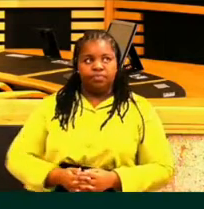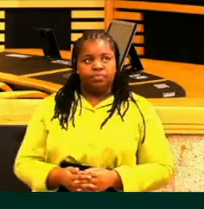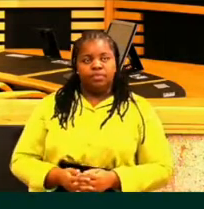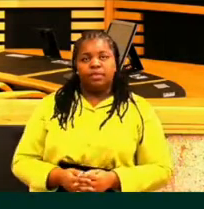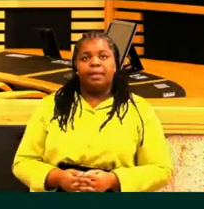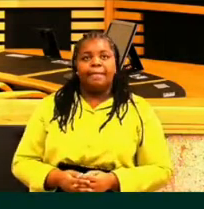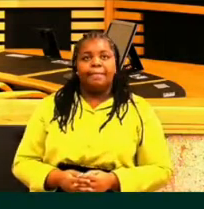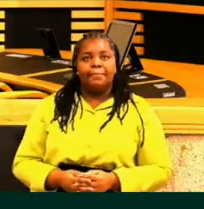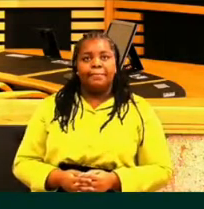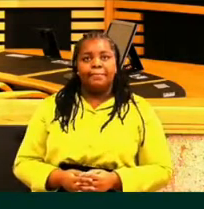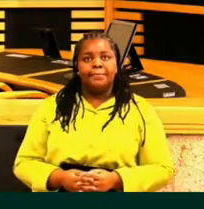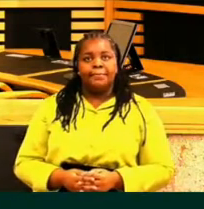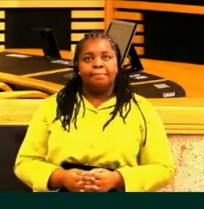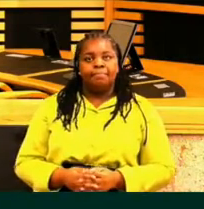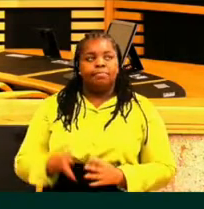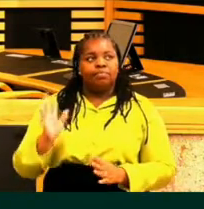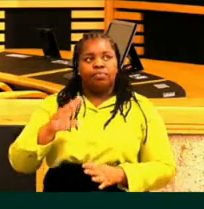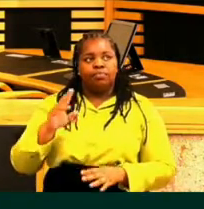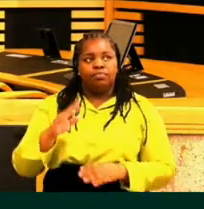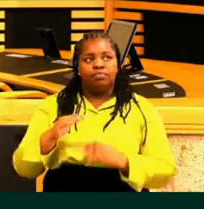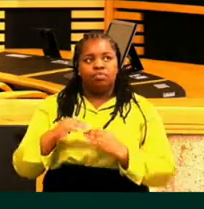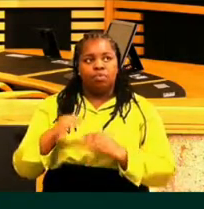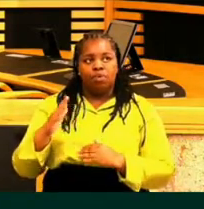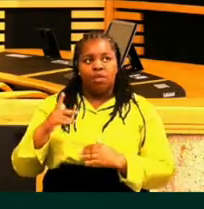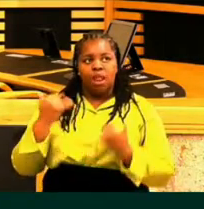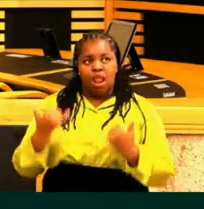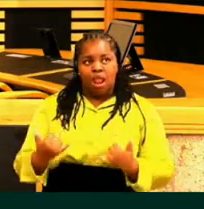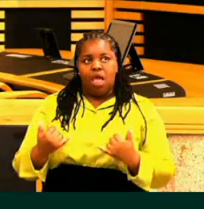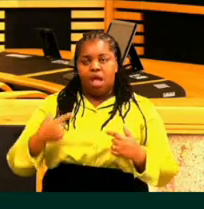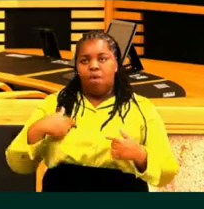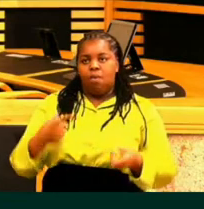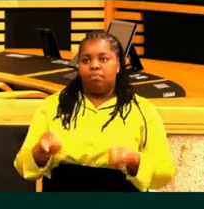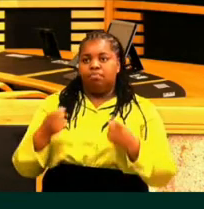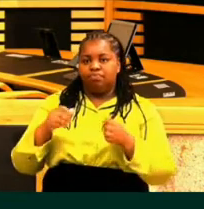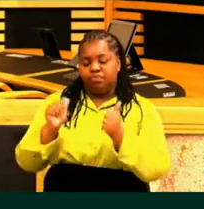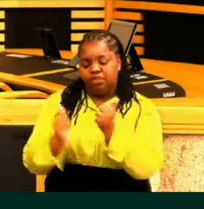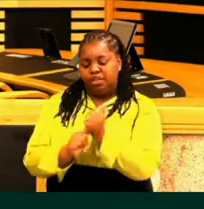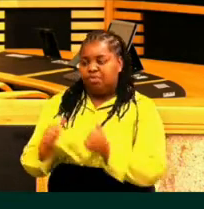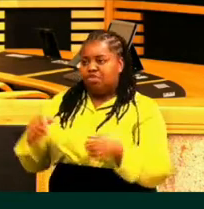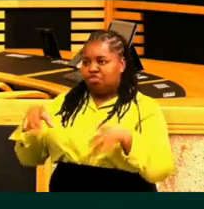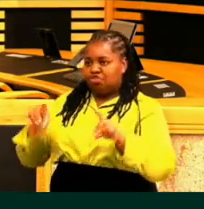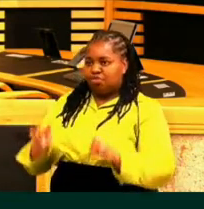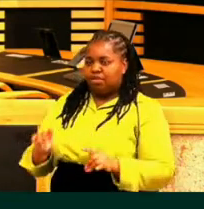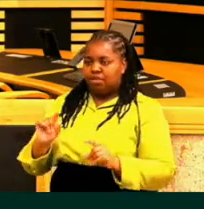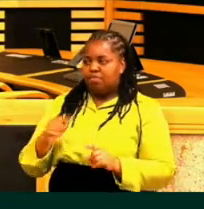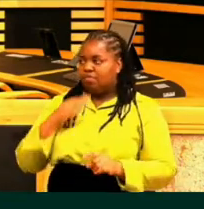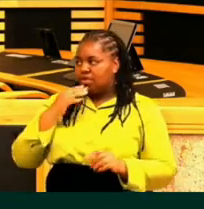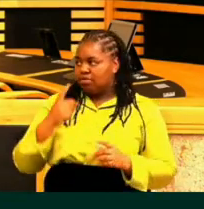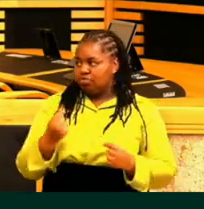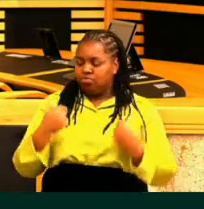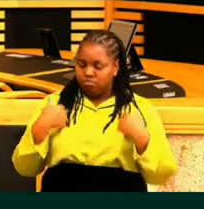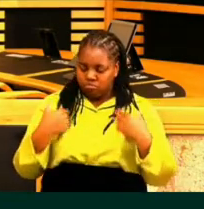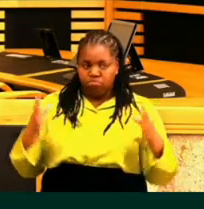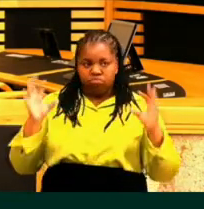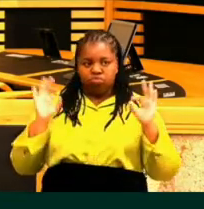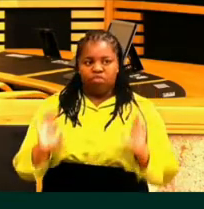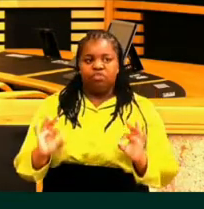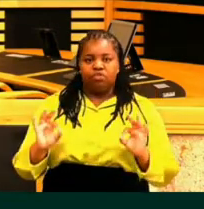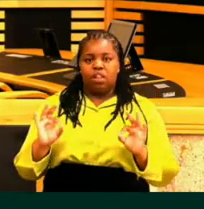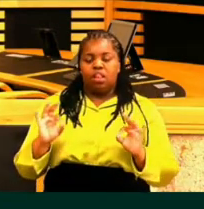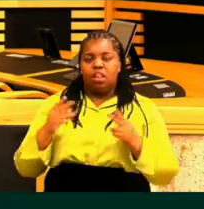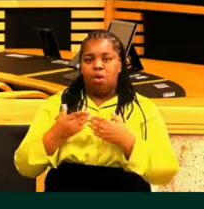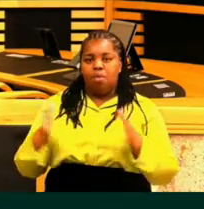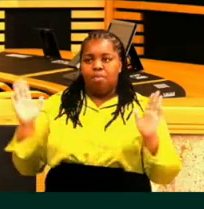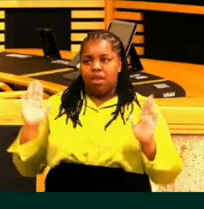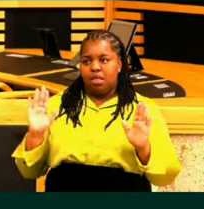um without um further Ado let us now call upon the deputy chairperson of committees to do the official opening and